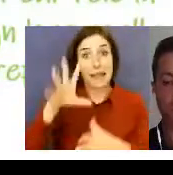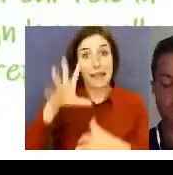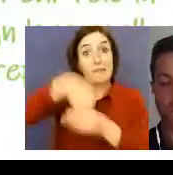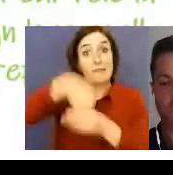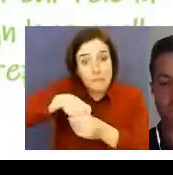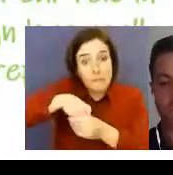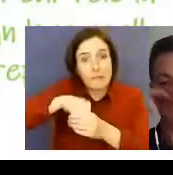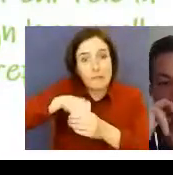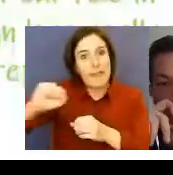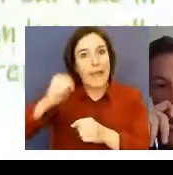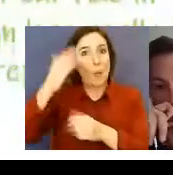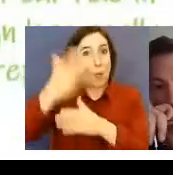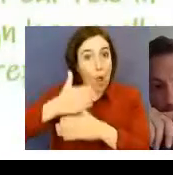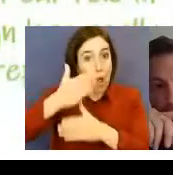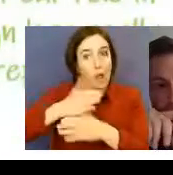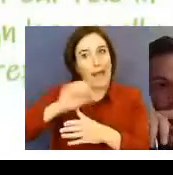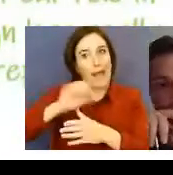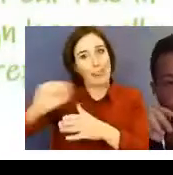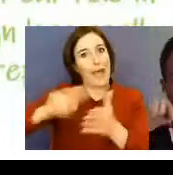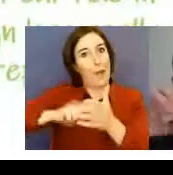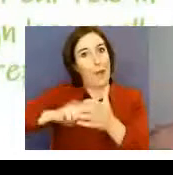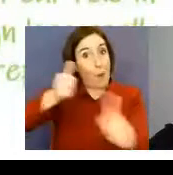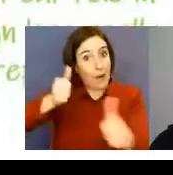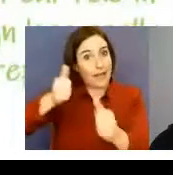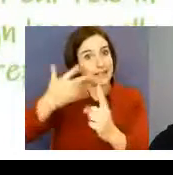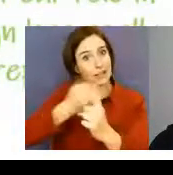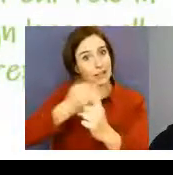well. Next slide.